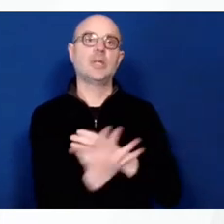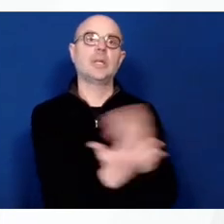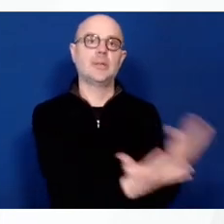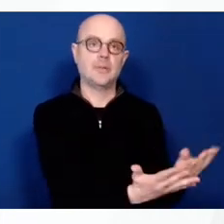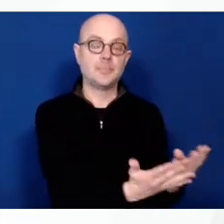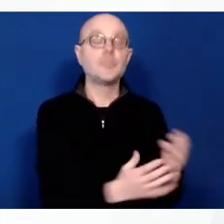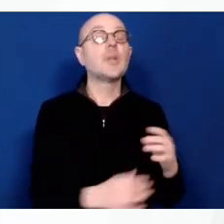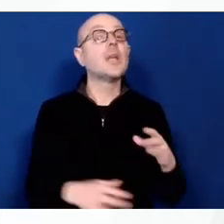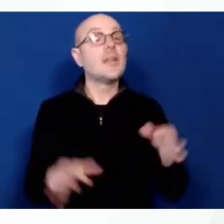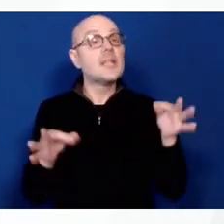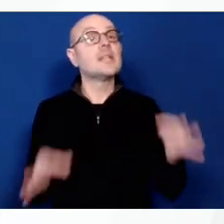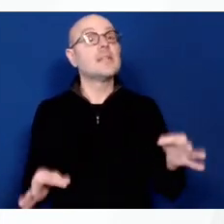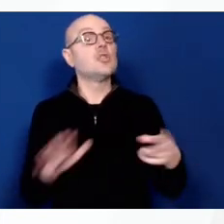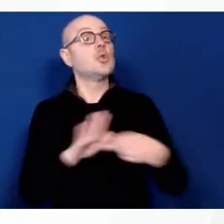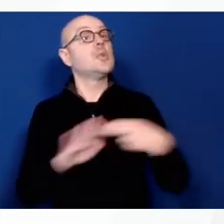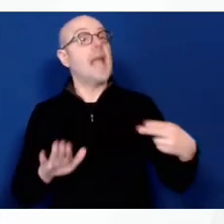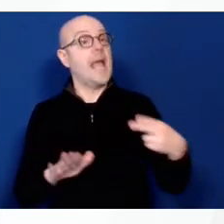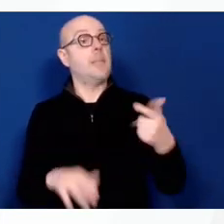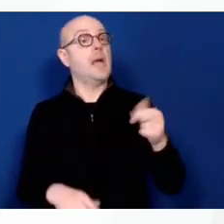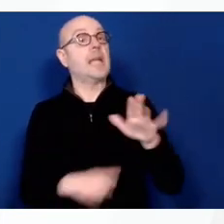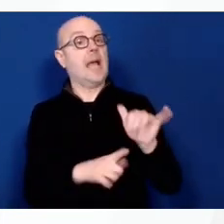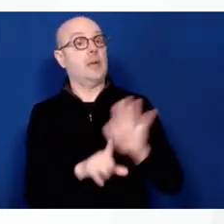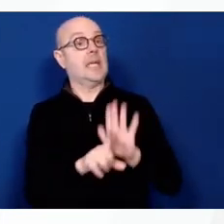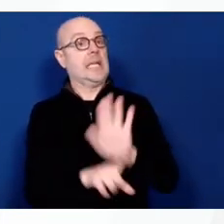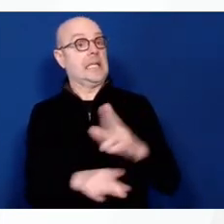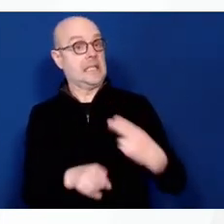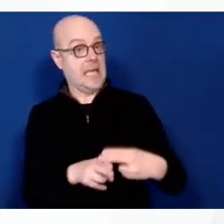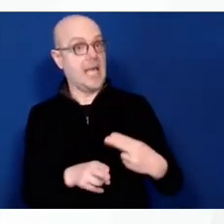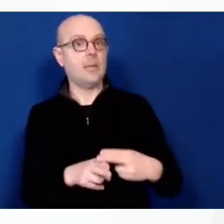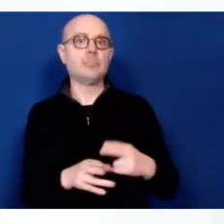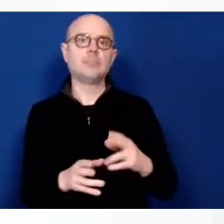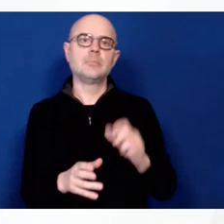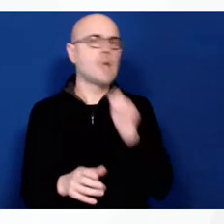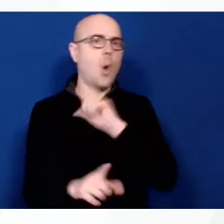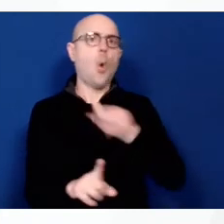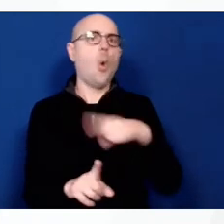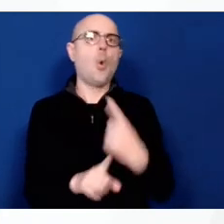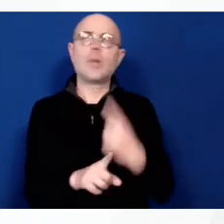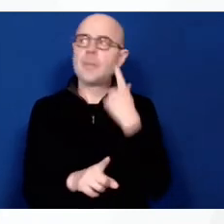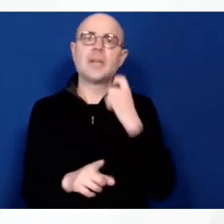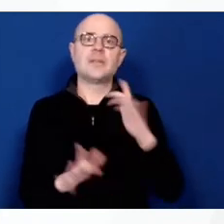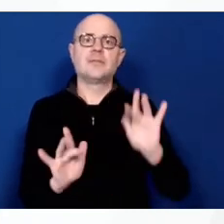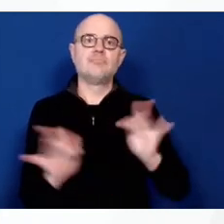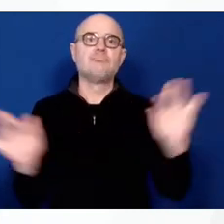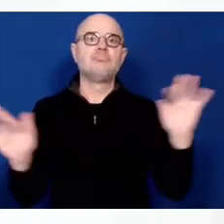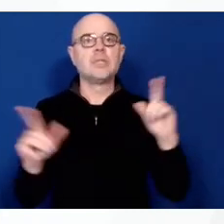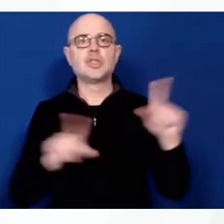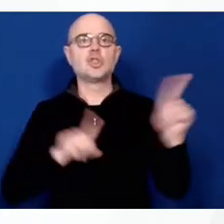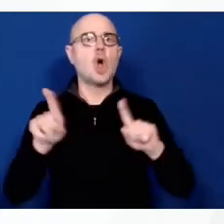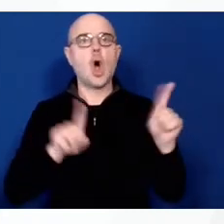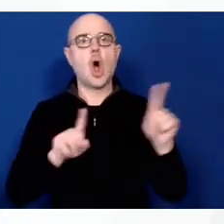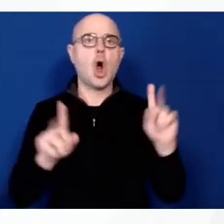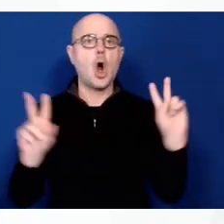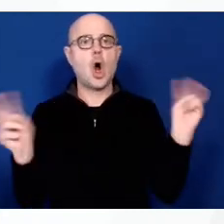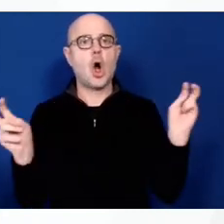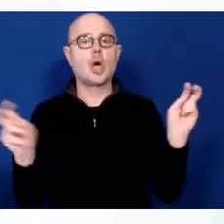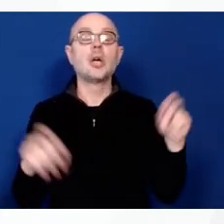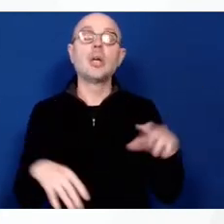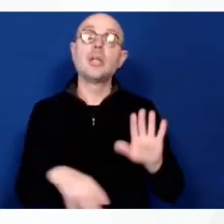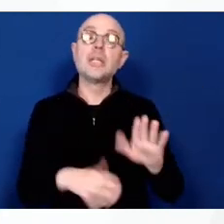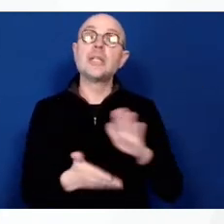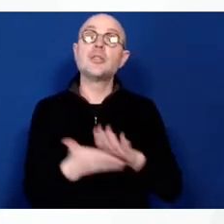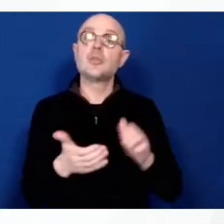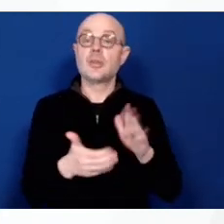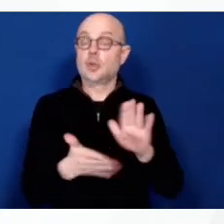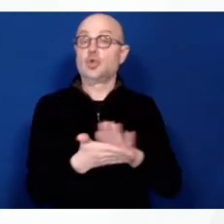gallery in his name was clearly motivated by more than his art world stardom. As the school's director wrote in a letter to